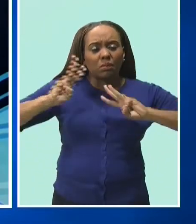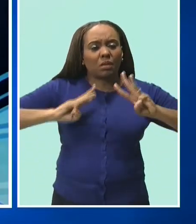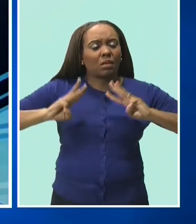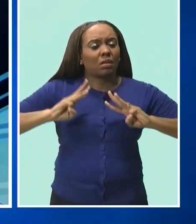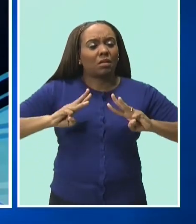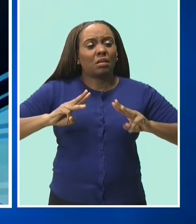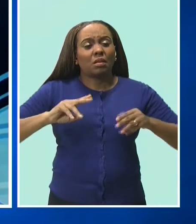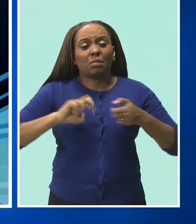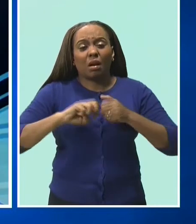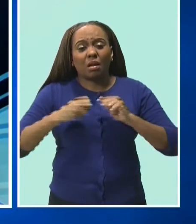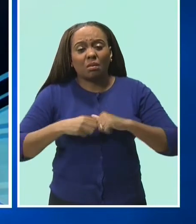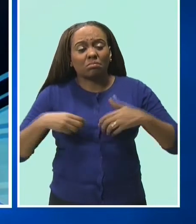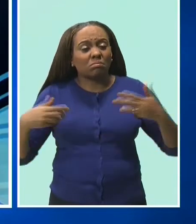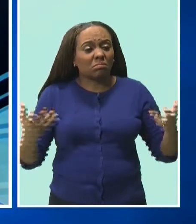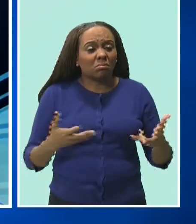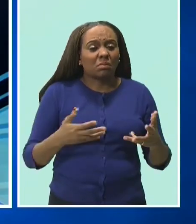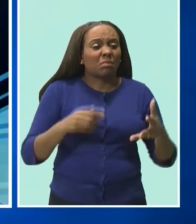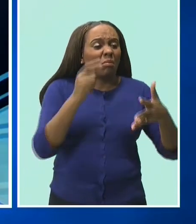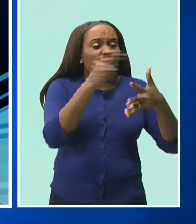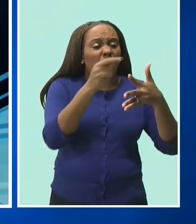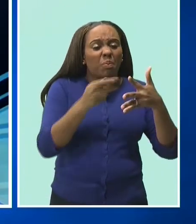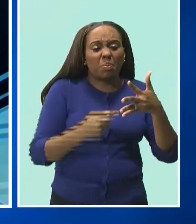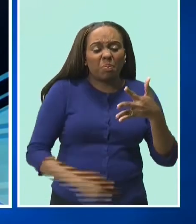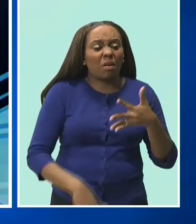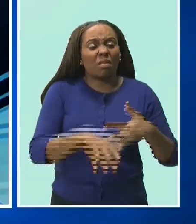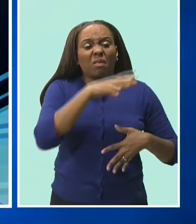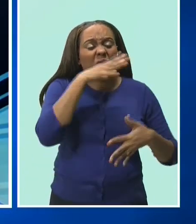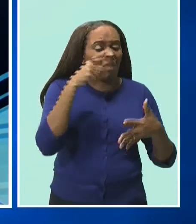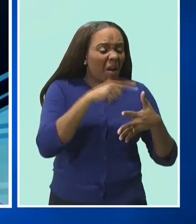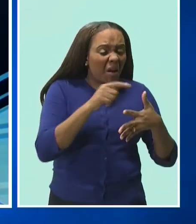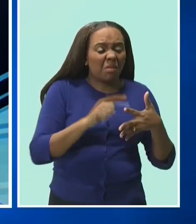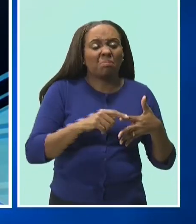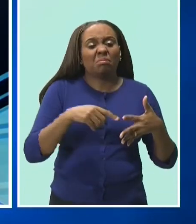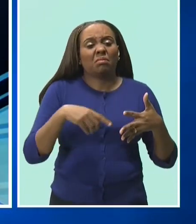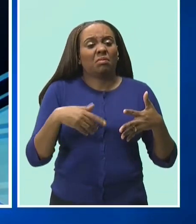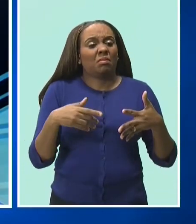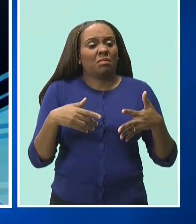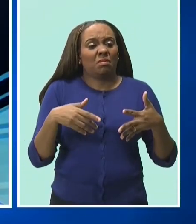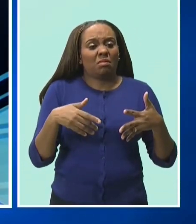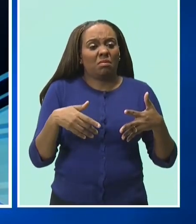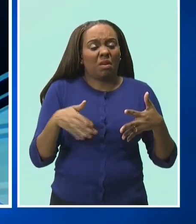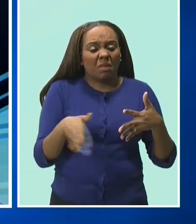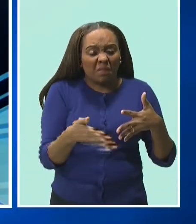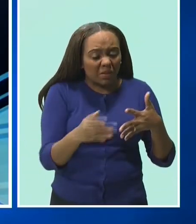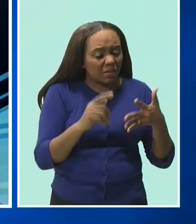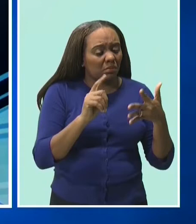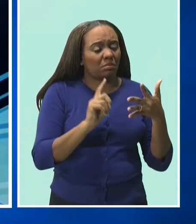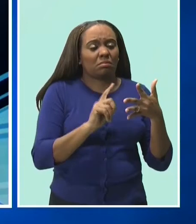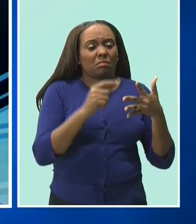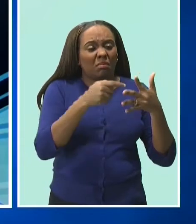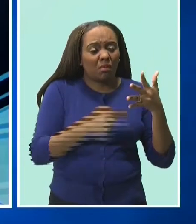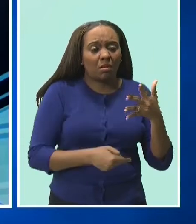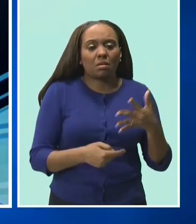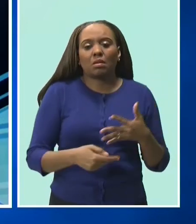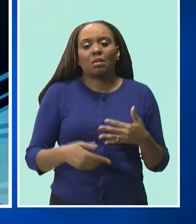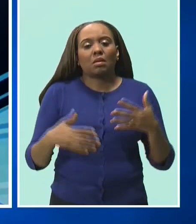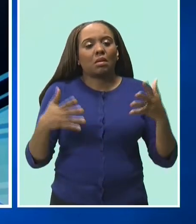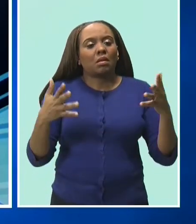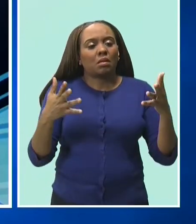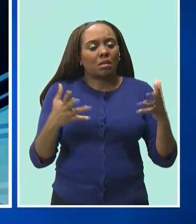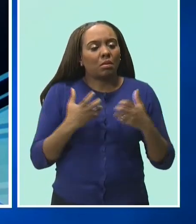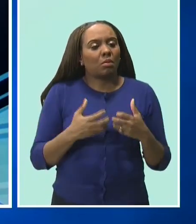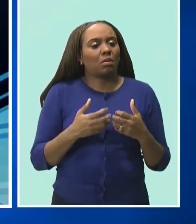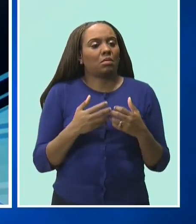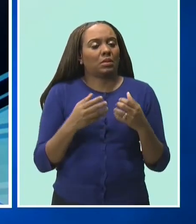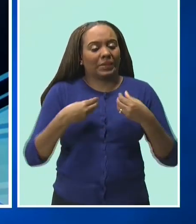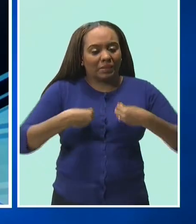subsectors, agro-processing, fishers, livestock farmers, crop farmers, they all say one thing: they want market access.